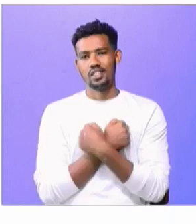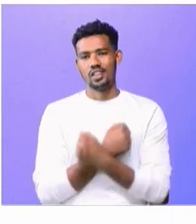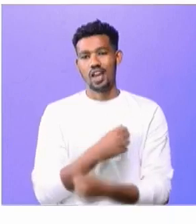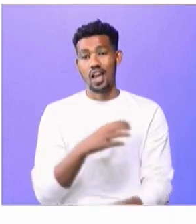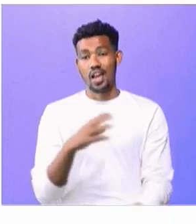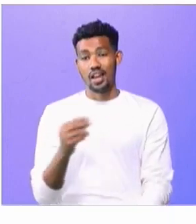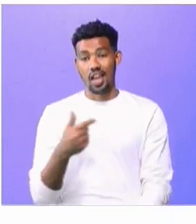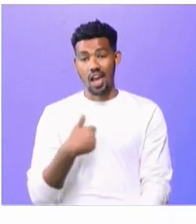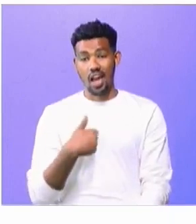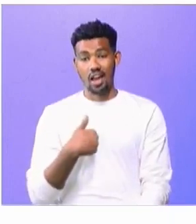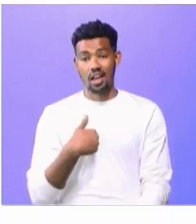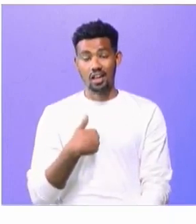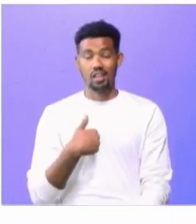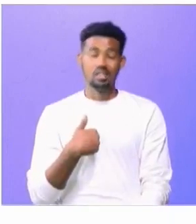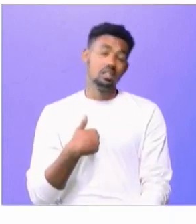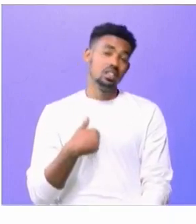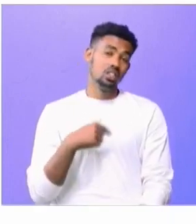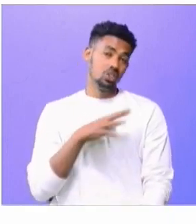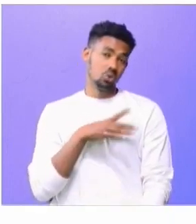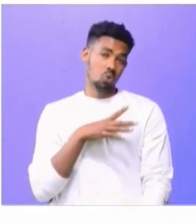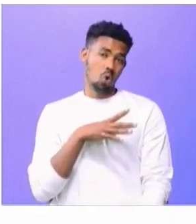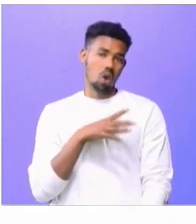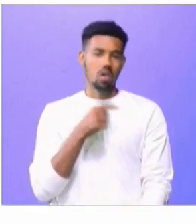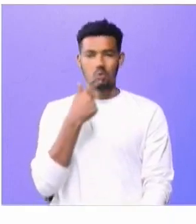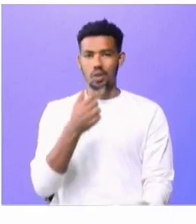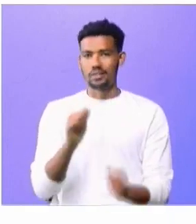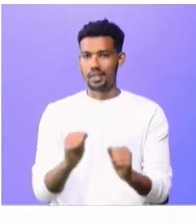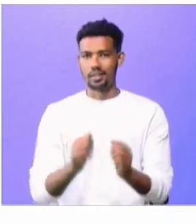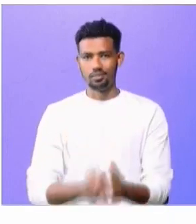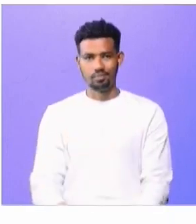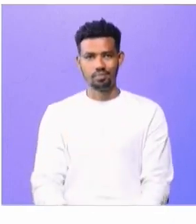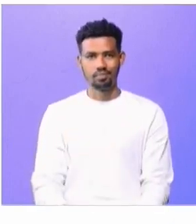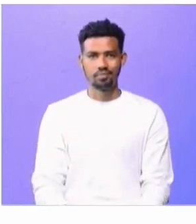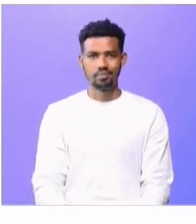and also you can say I enjoy.